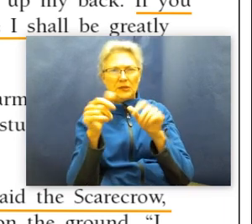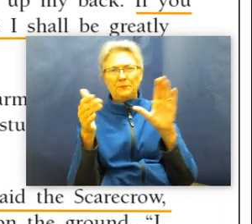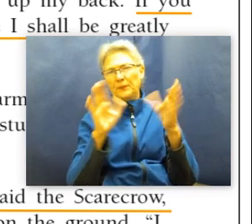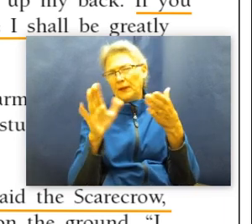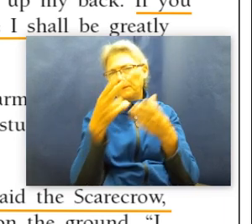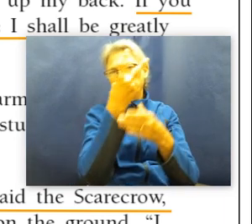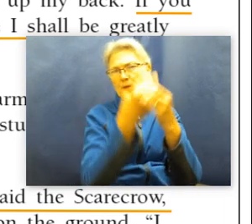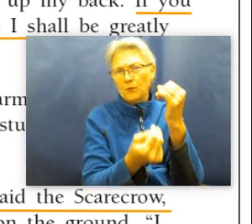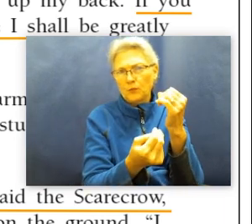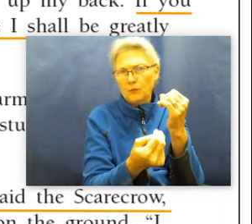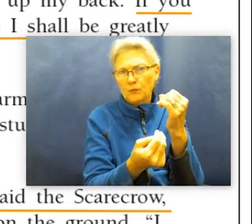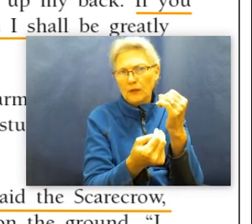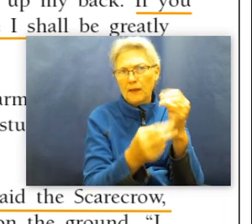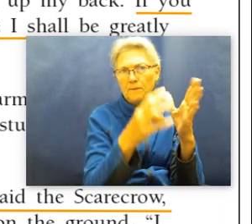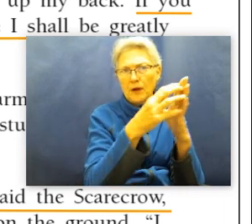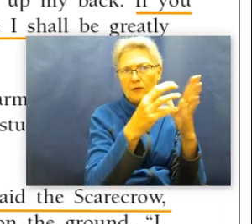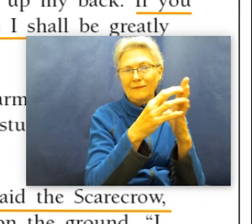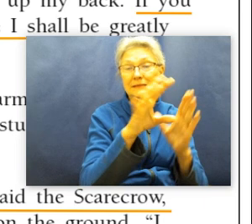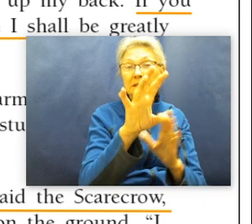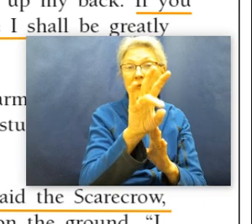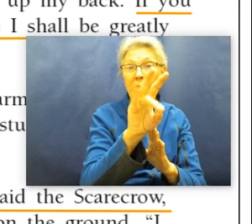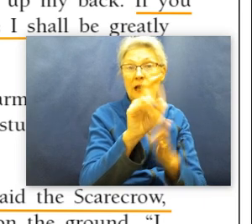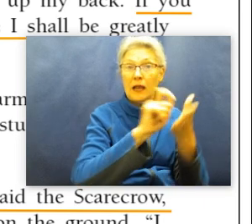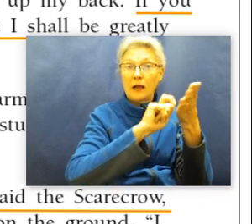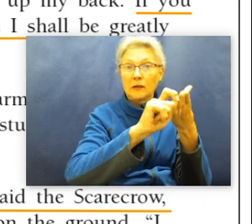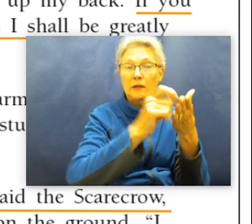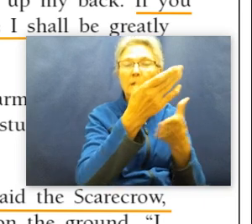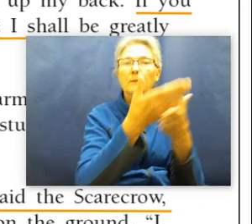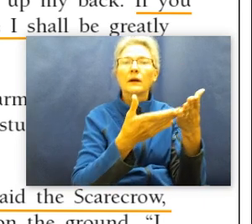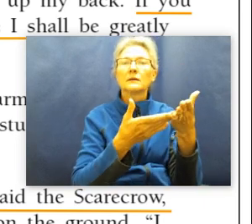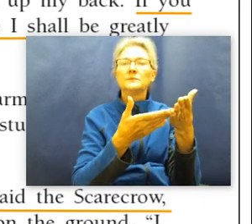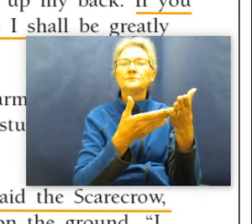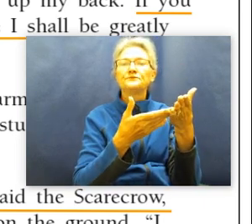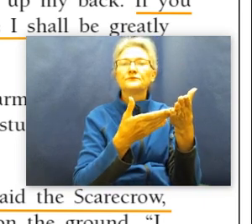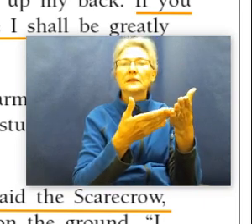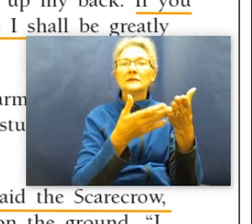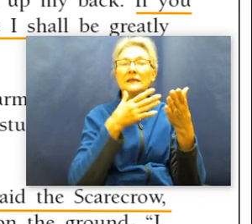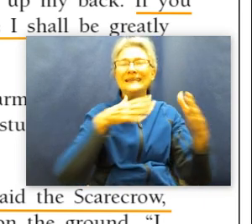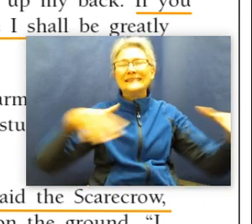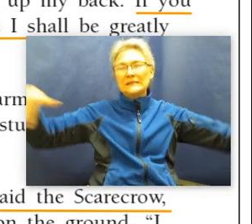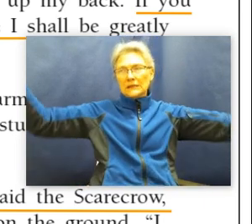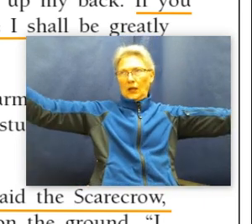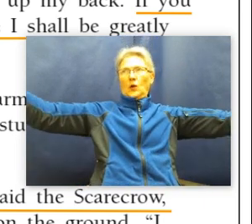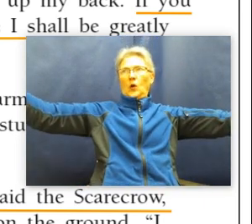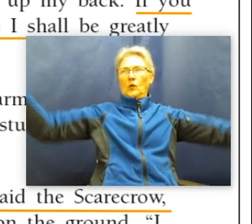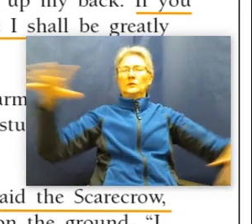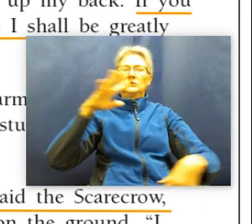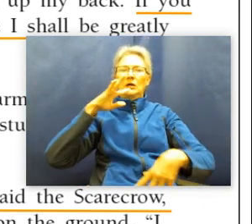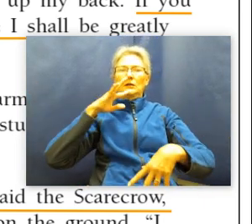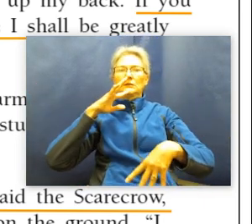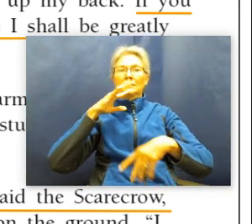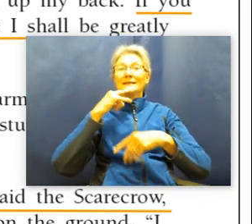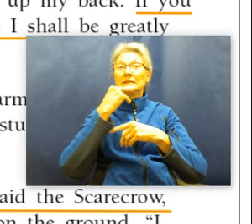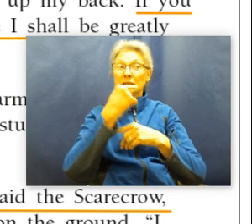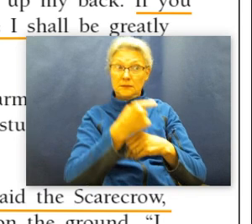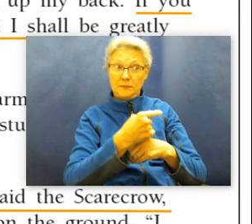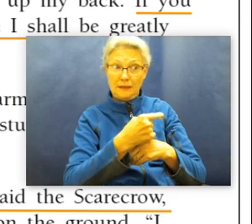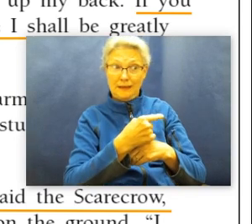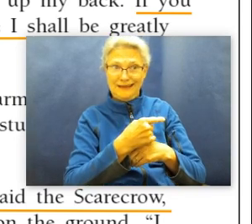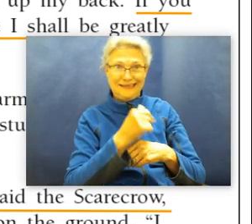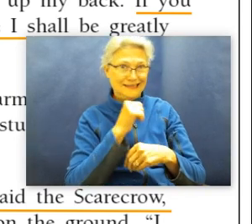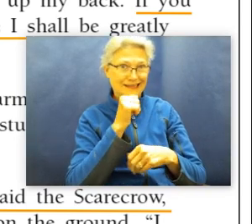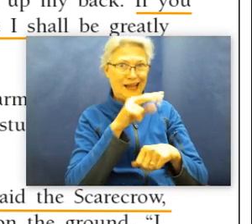them. In paragraph 7, I underlined the part where Scarecrow spoke. This tells me that he's